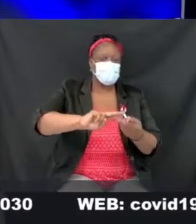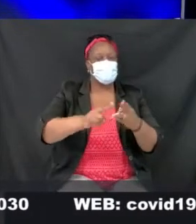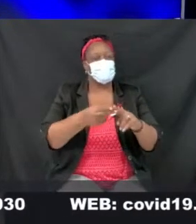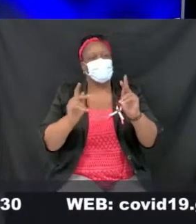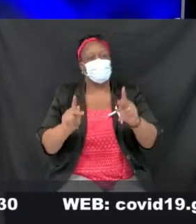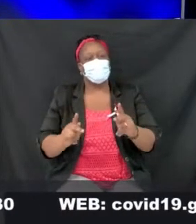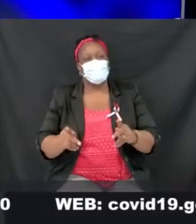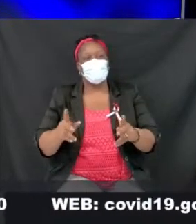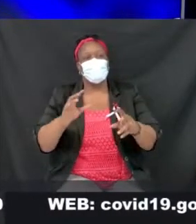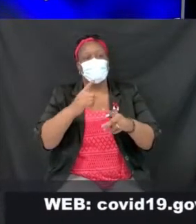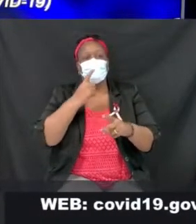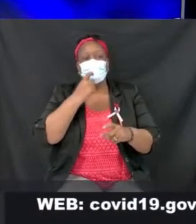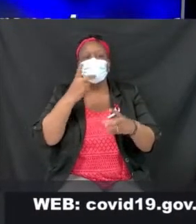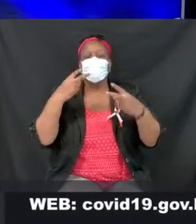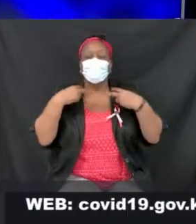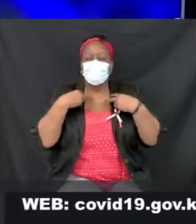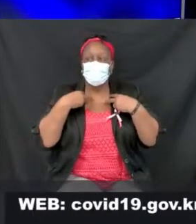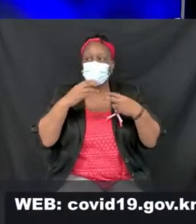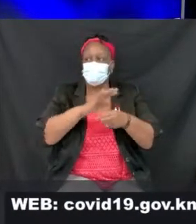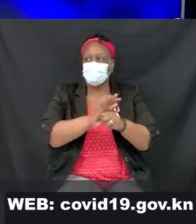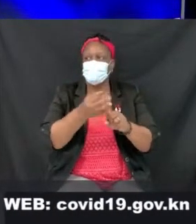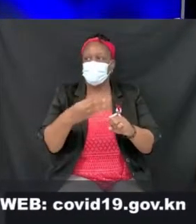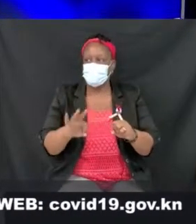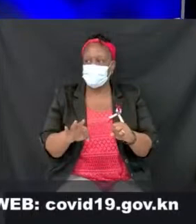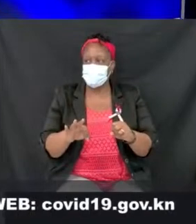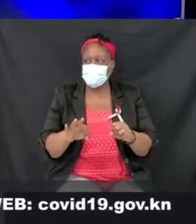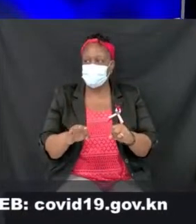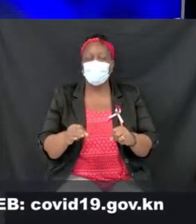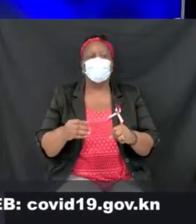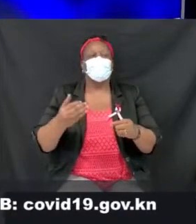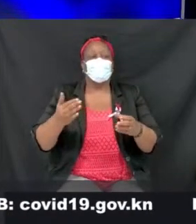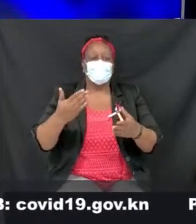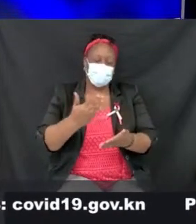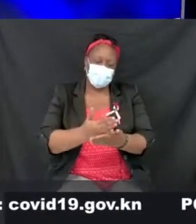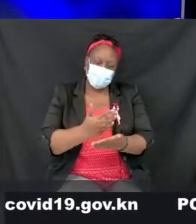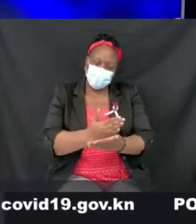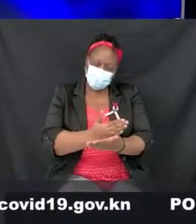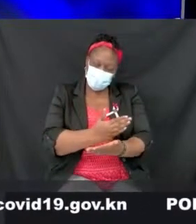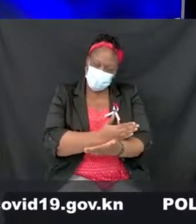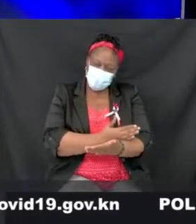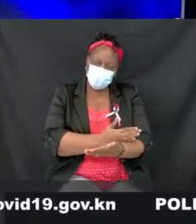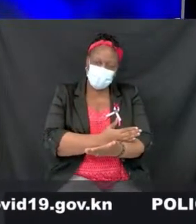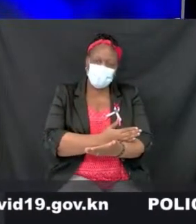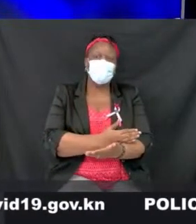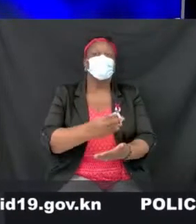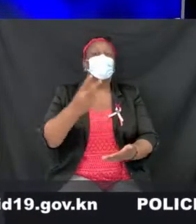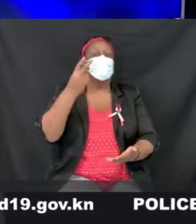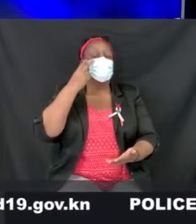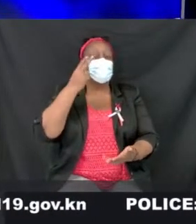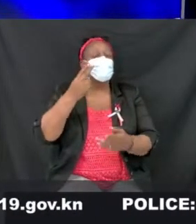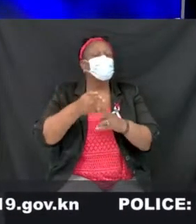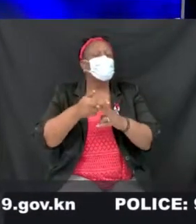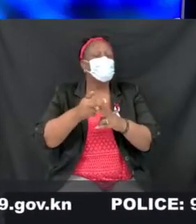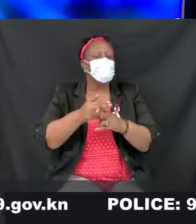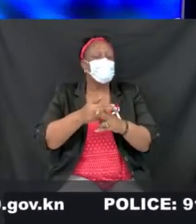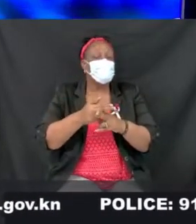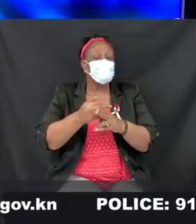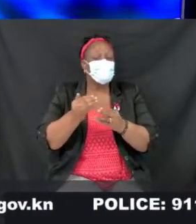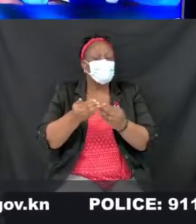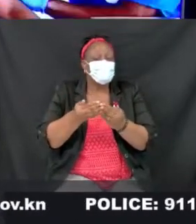Federation. As our situation improves, we promise you that you will see a gradual easing of the